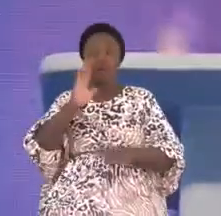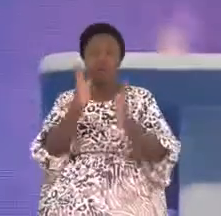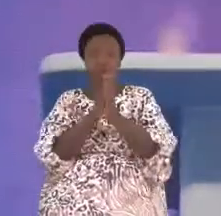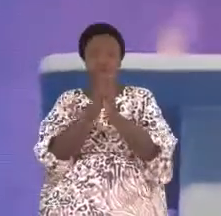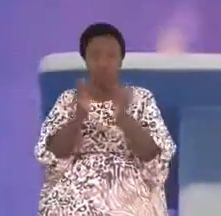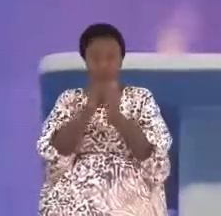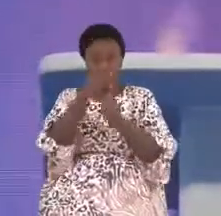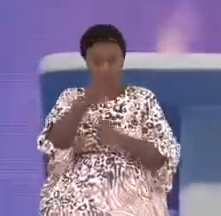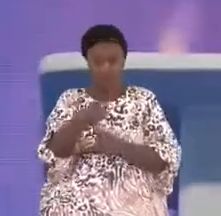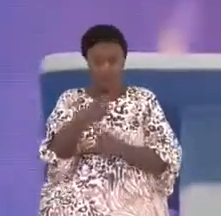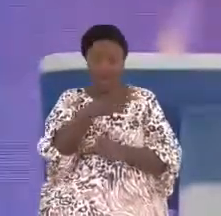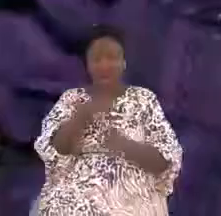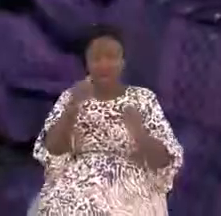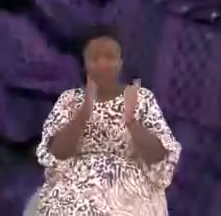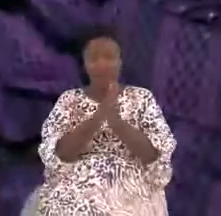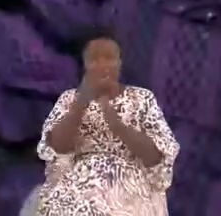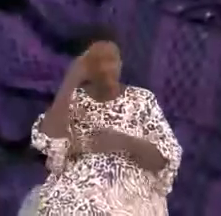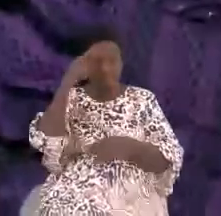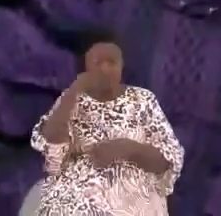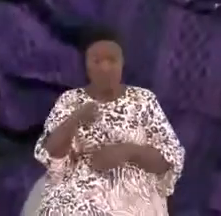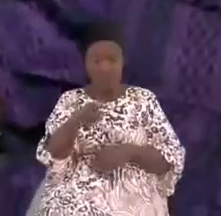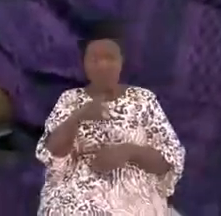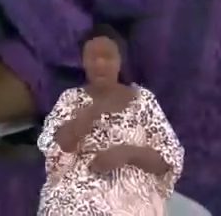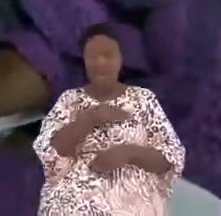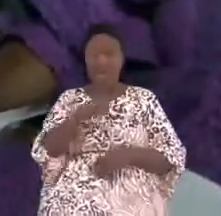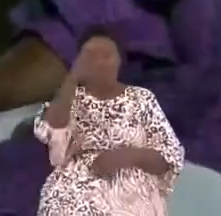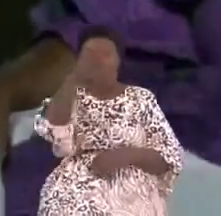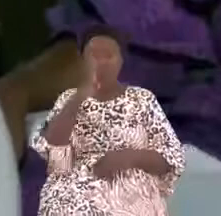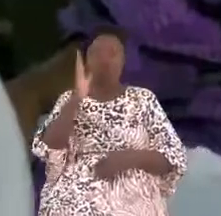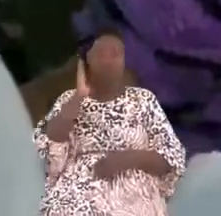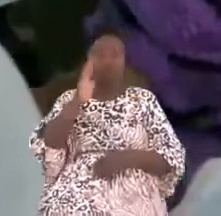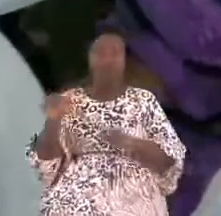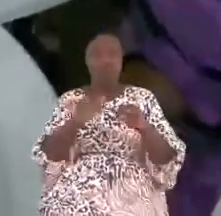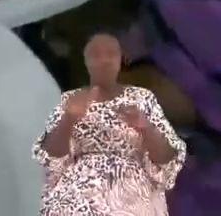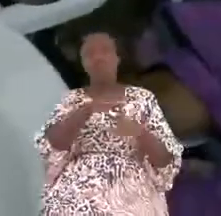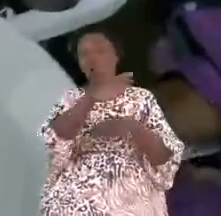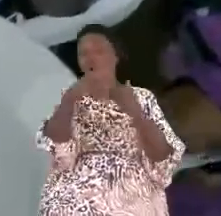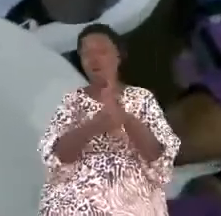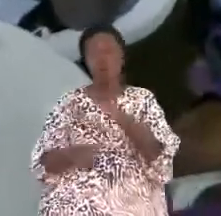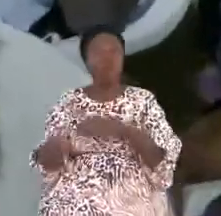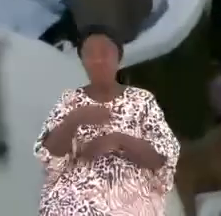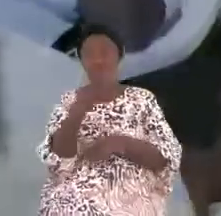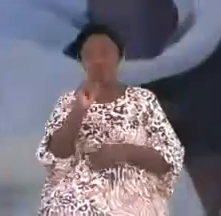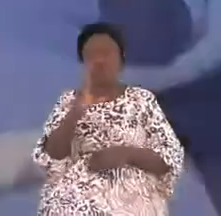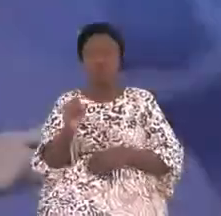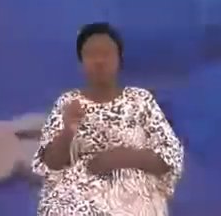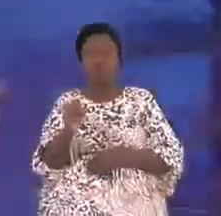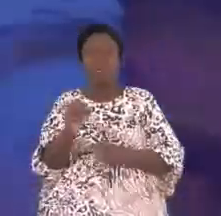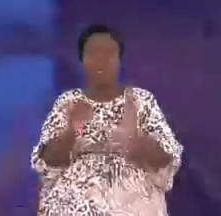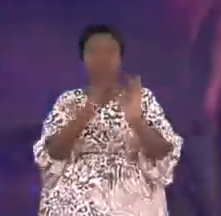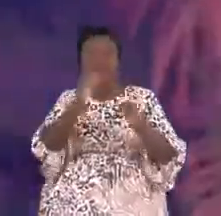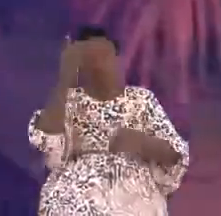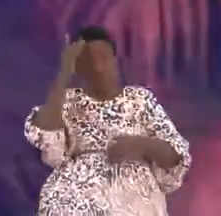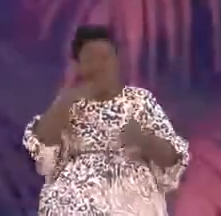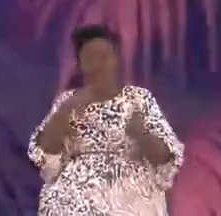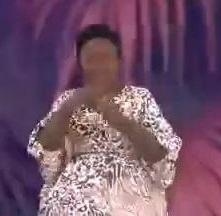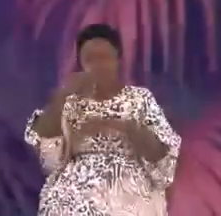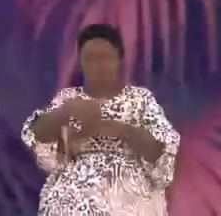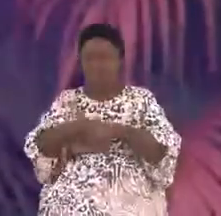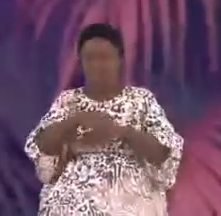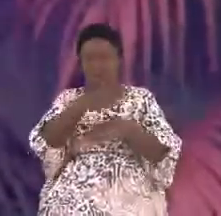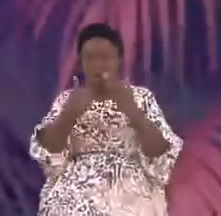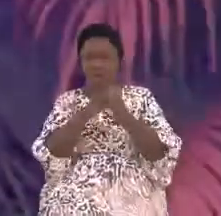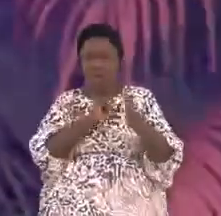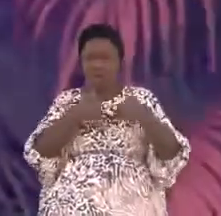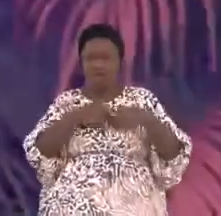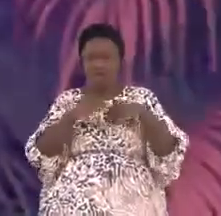will do the rest if you're sick tonight all i want you i don't have to jump i don't have to